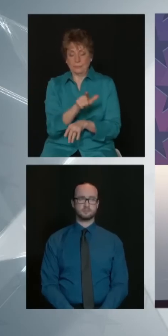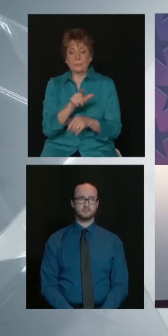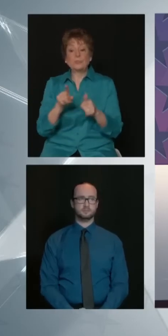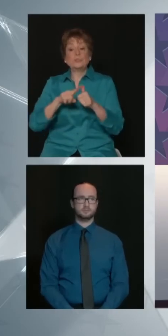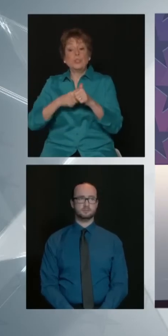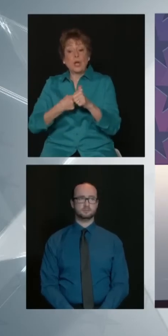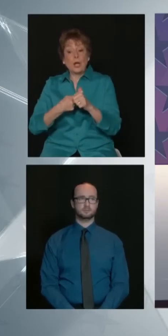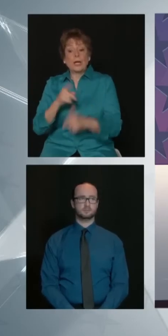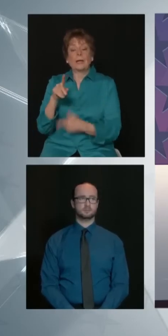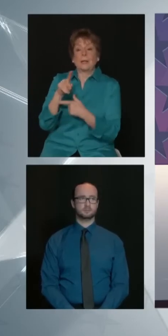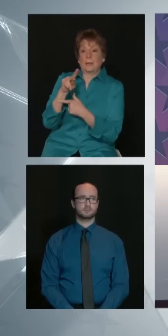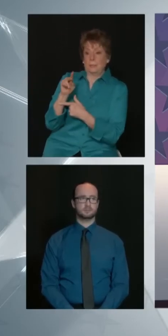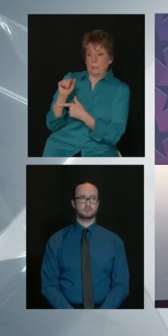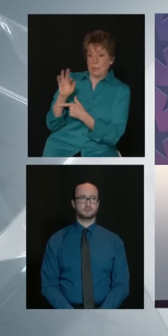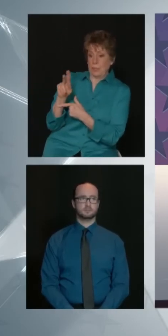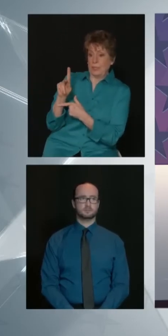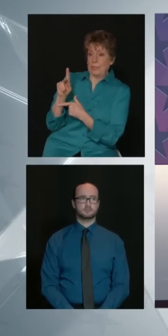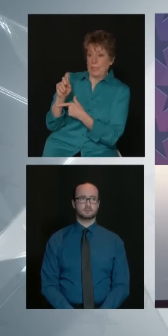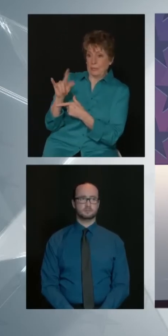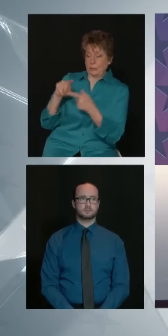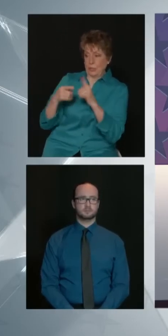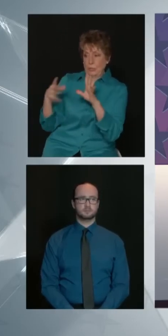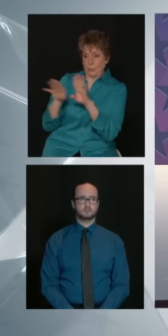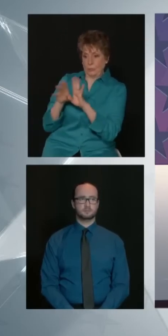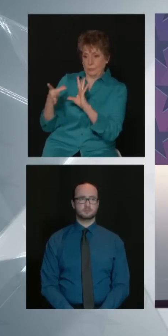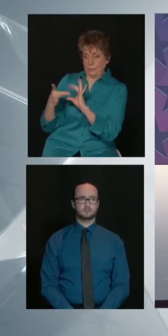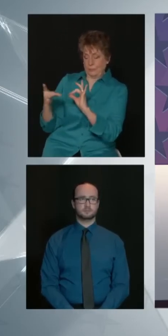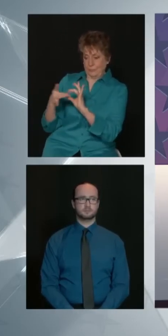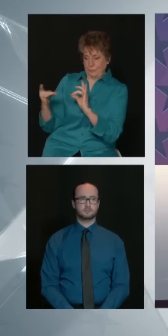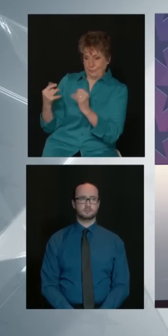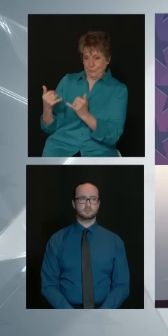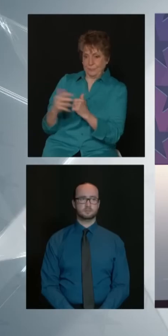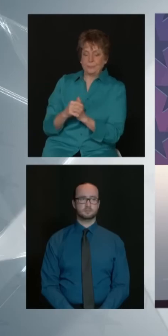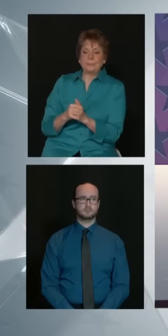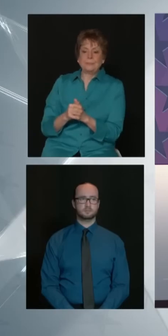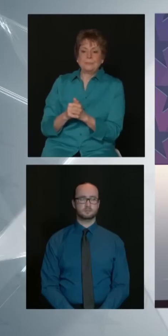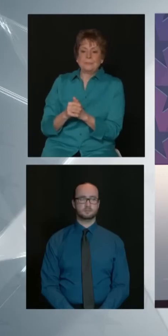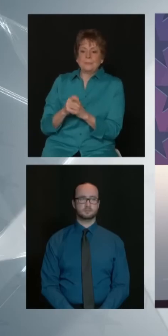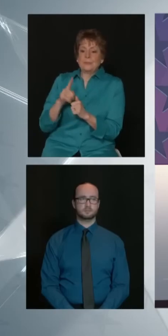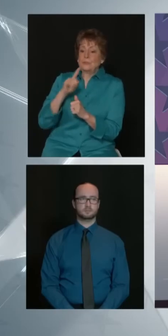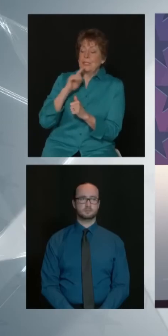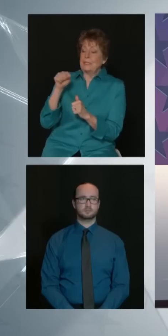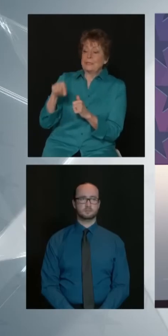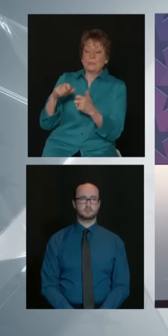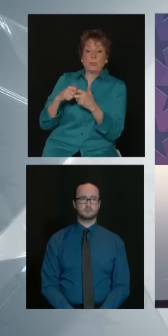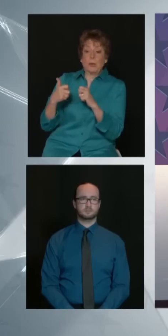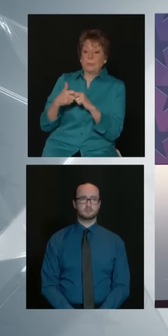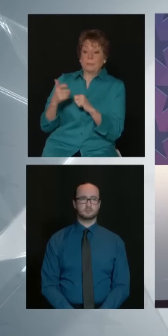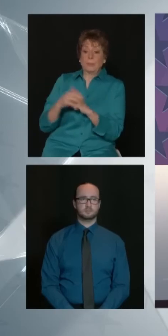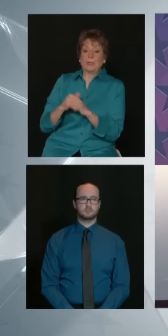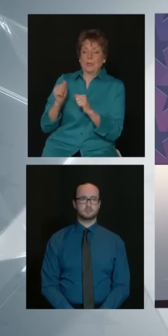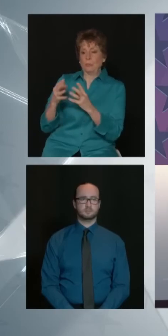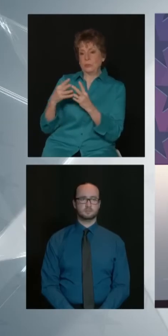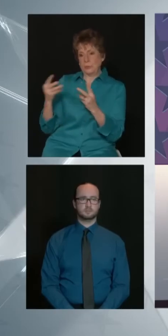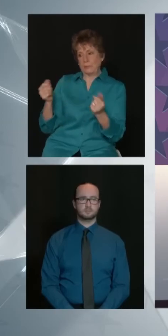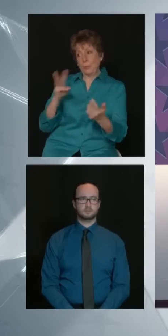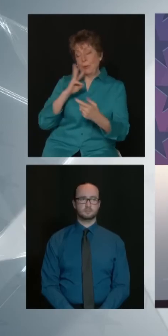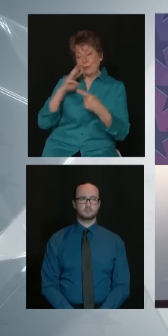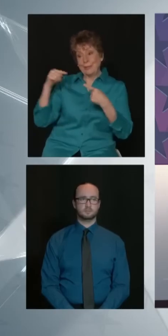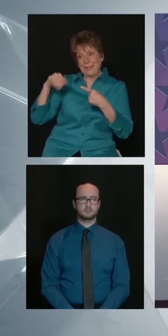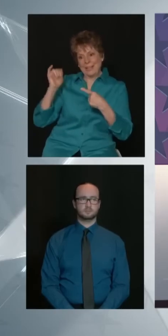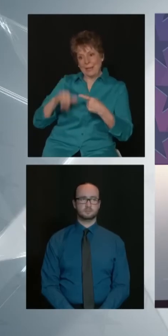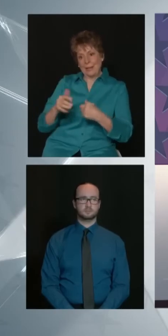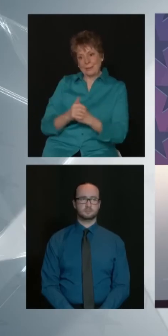what my opponent said about being existential. It's not existential. We're going to solve this problem on water. I think what folks heard tonight here